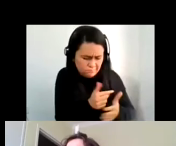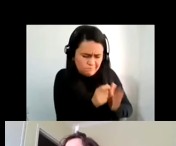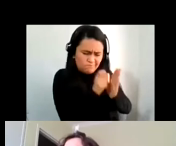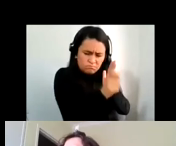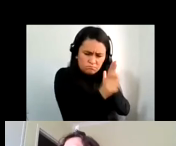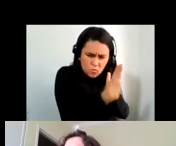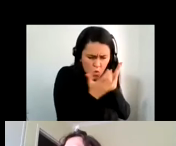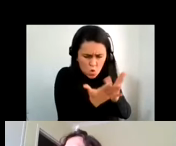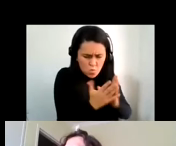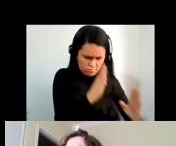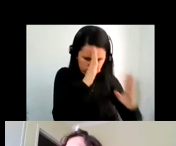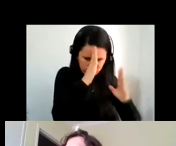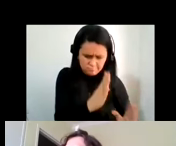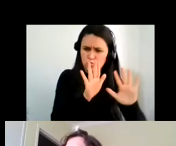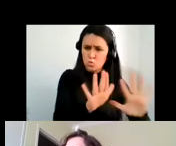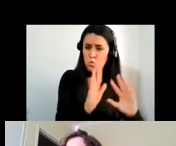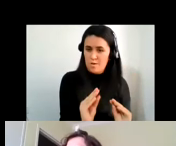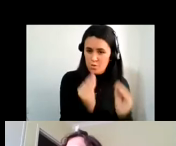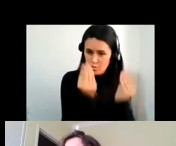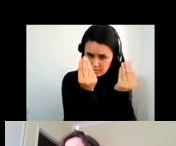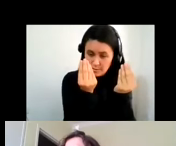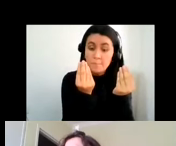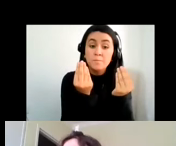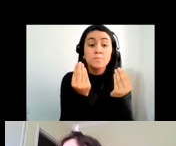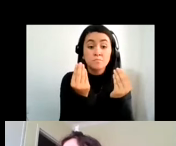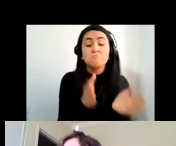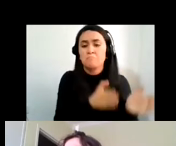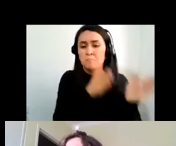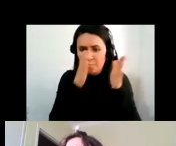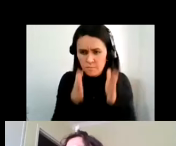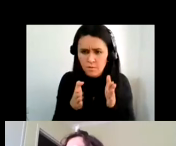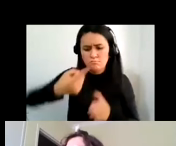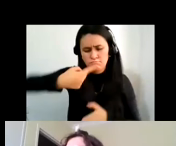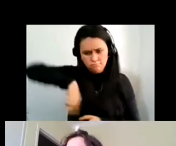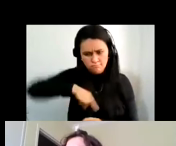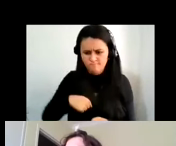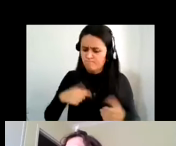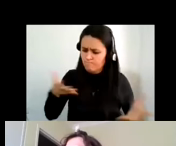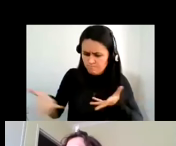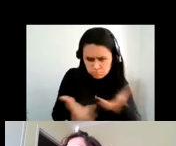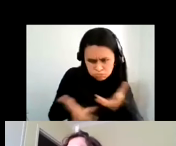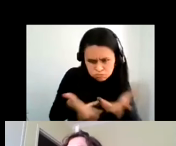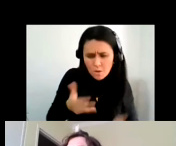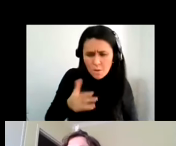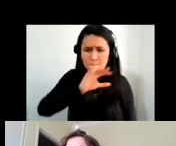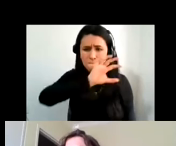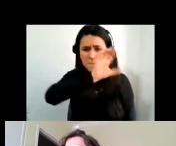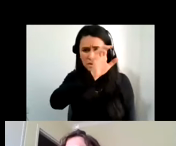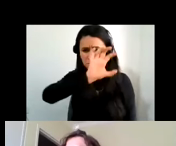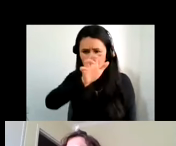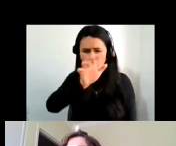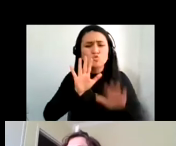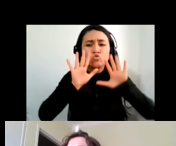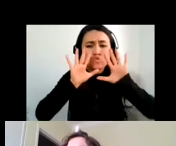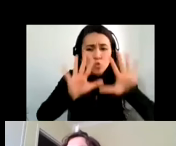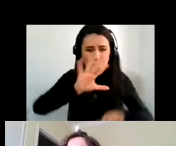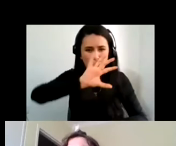Actually we collaborated quite a bit with countries in your region for the original production of this, but the Innovate